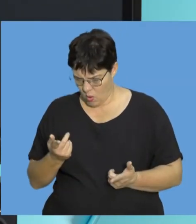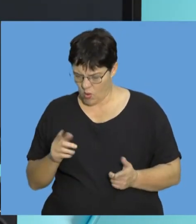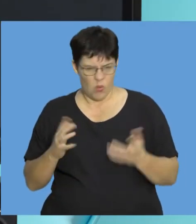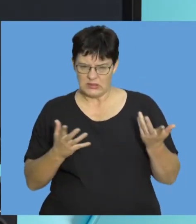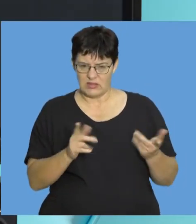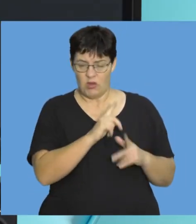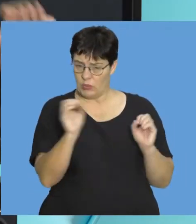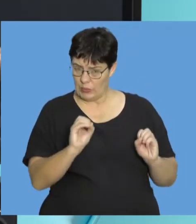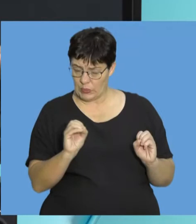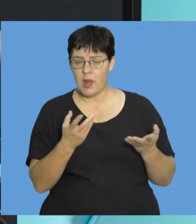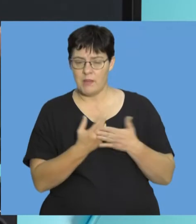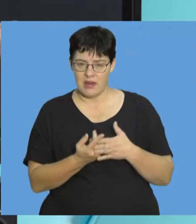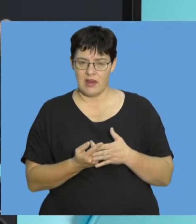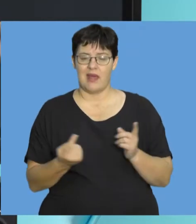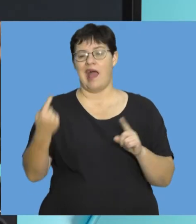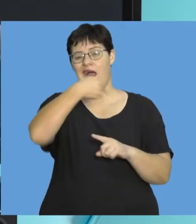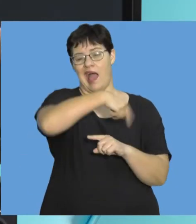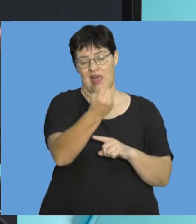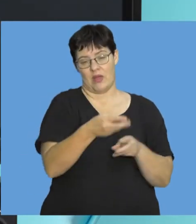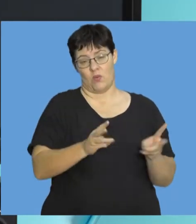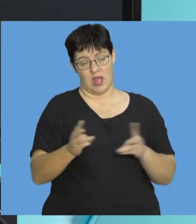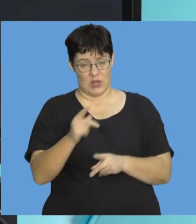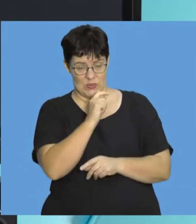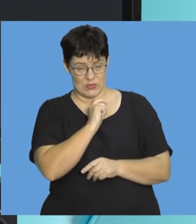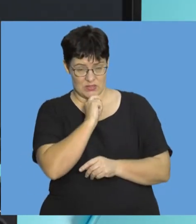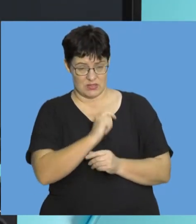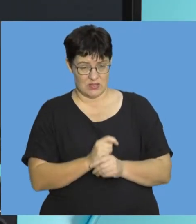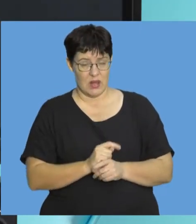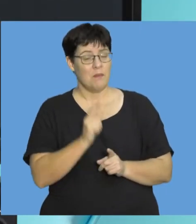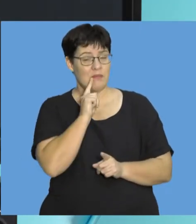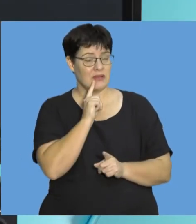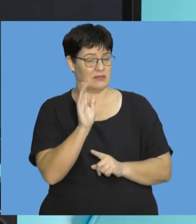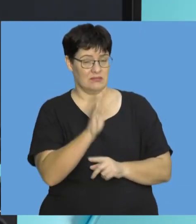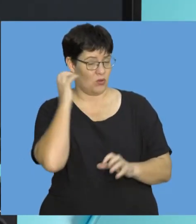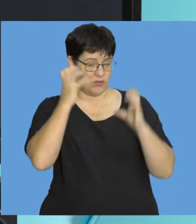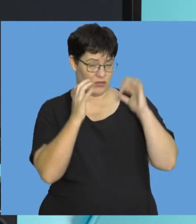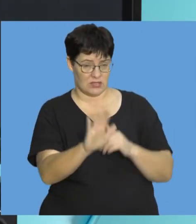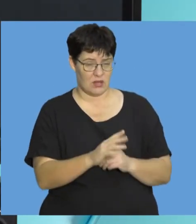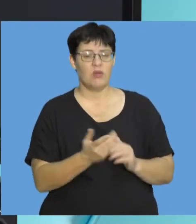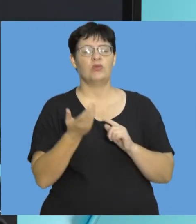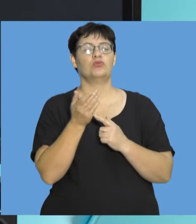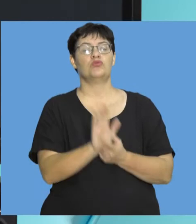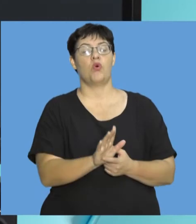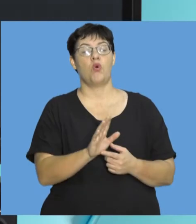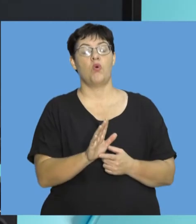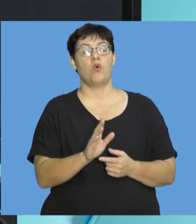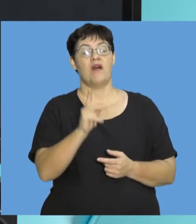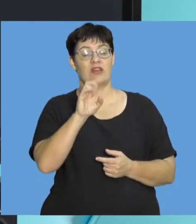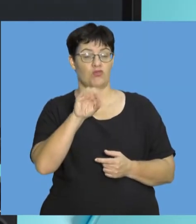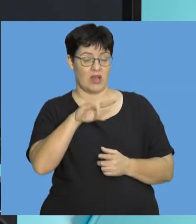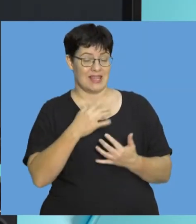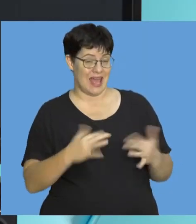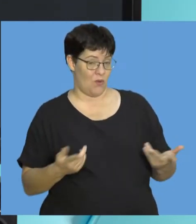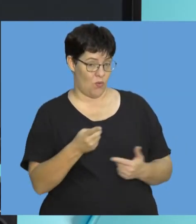another method and not necessarily the factorization method. So please do note that. But let me show you how you will then factorize